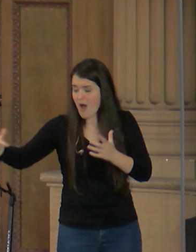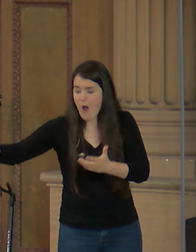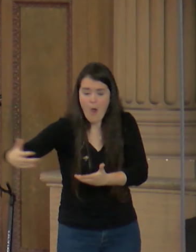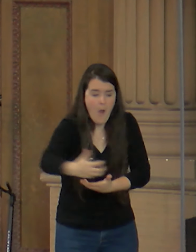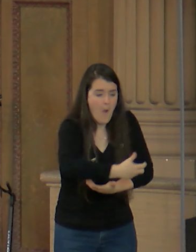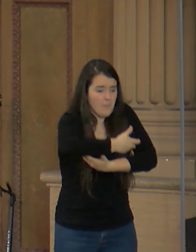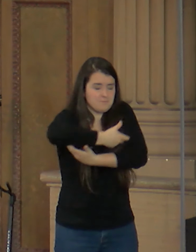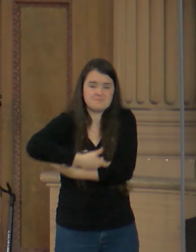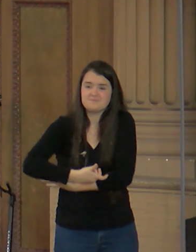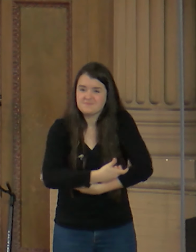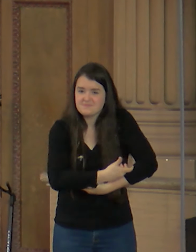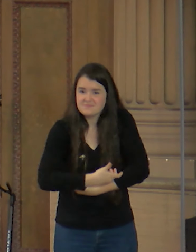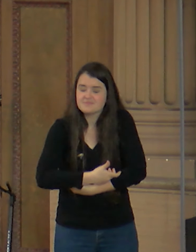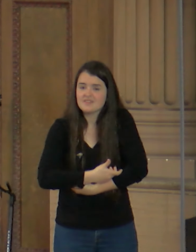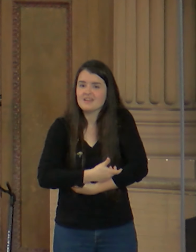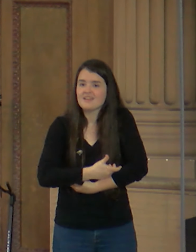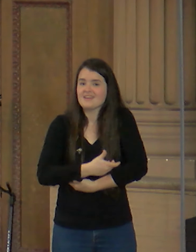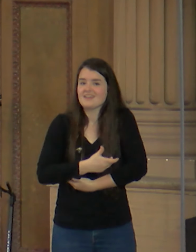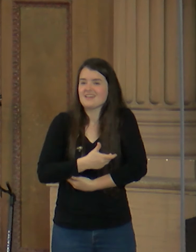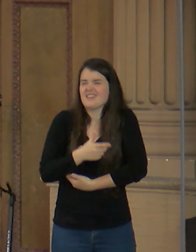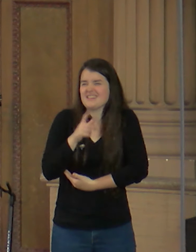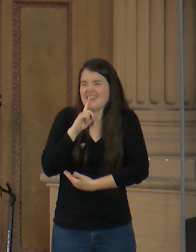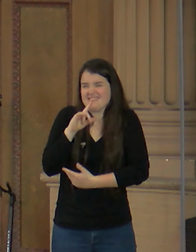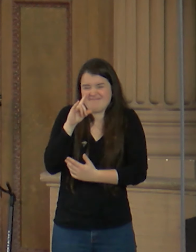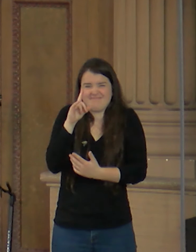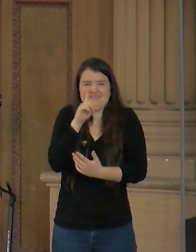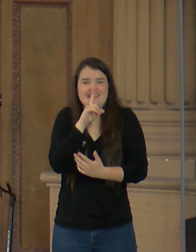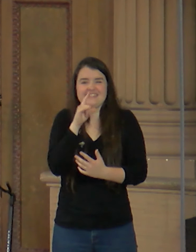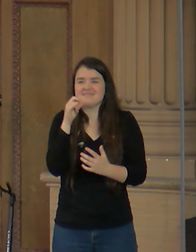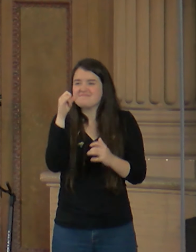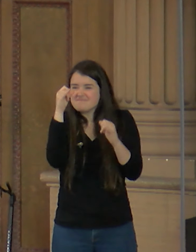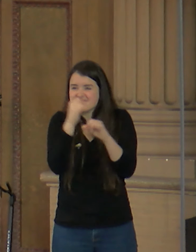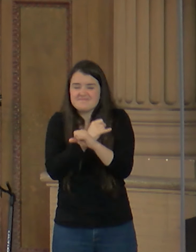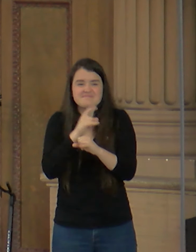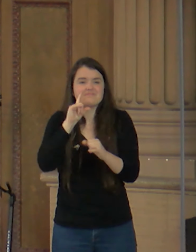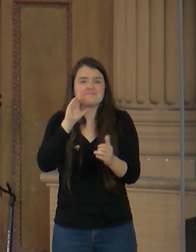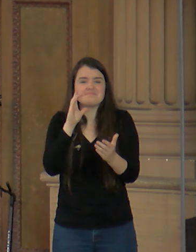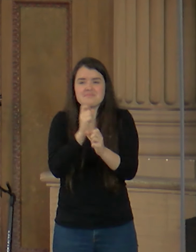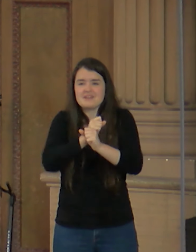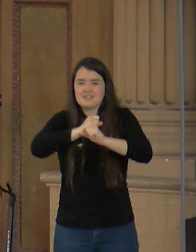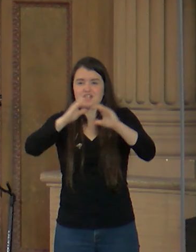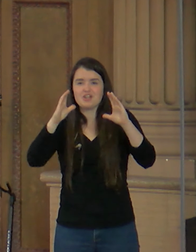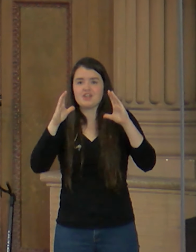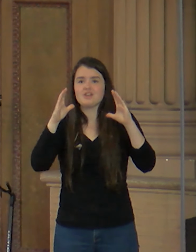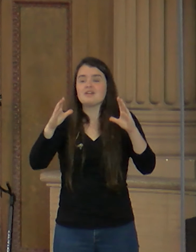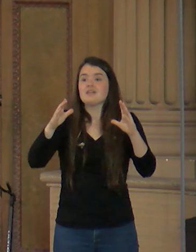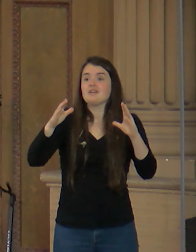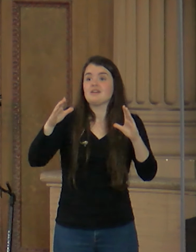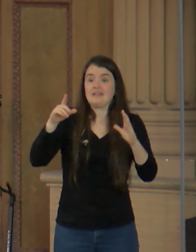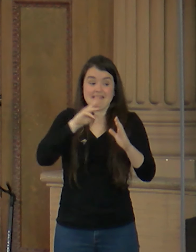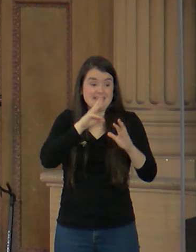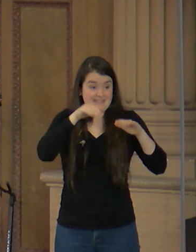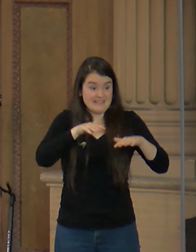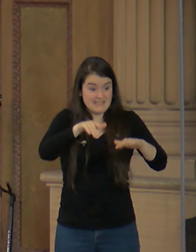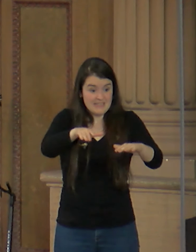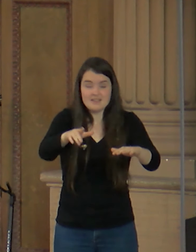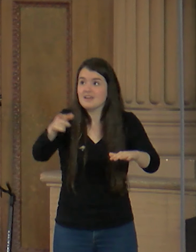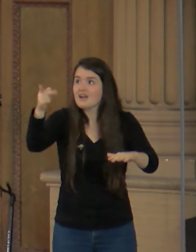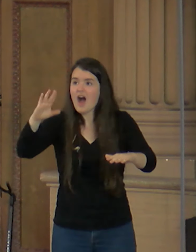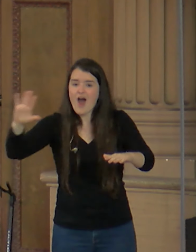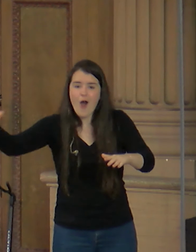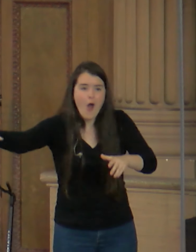This is supposed to paint an almost absurd picture in our minds of God swaddling the sea like a baby,